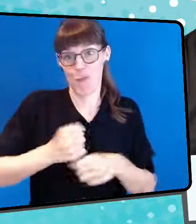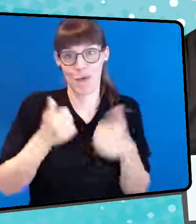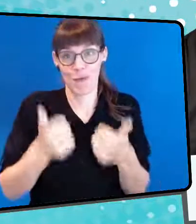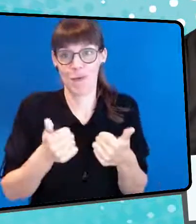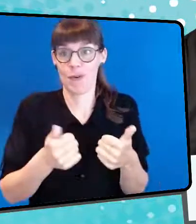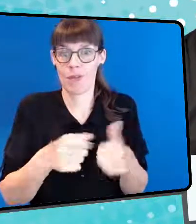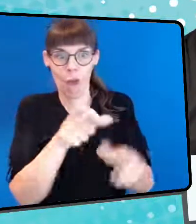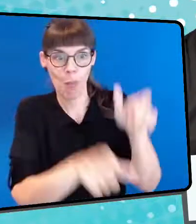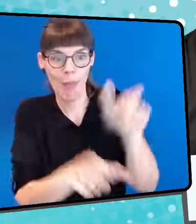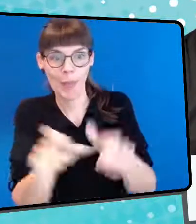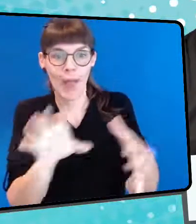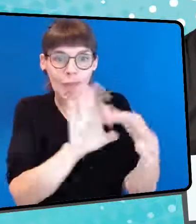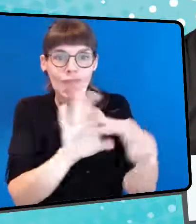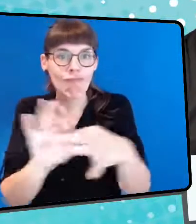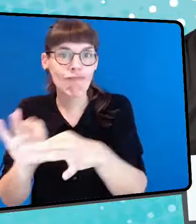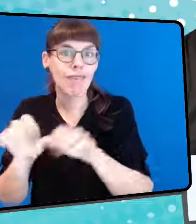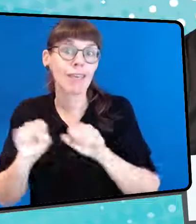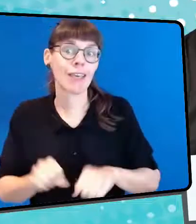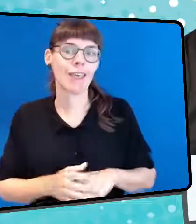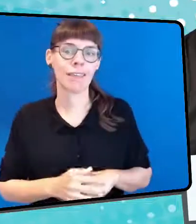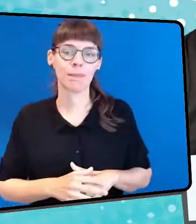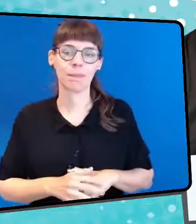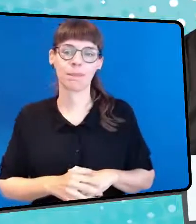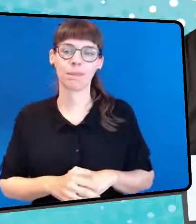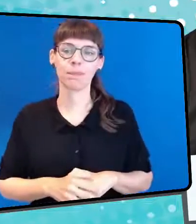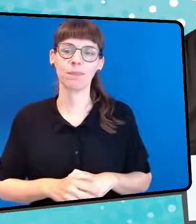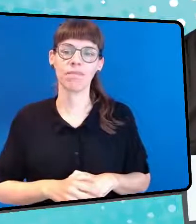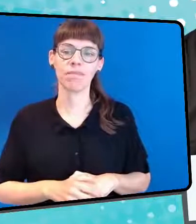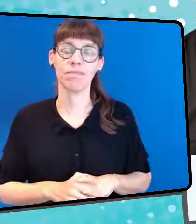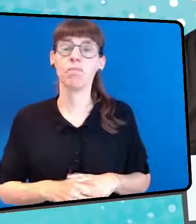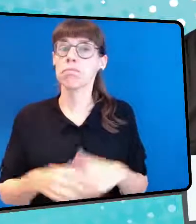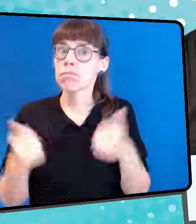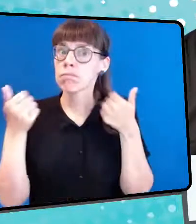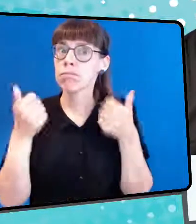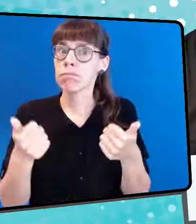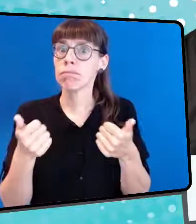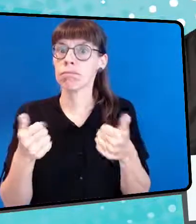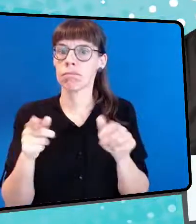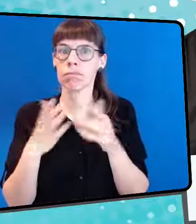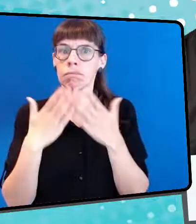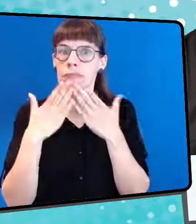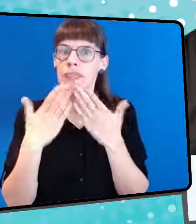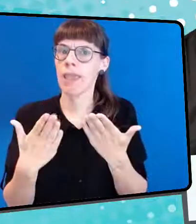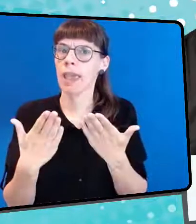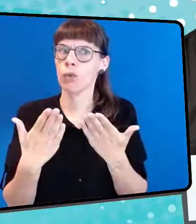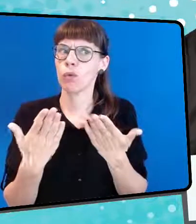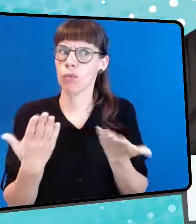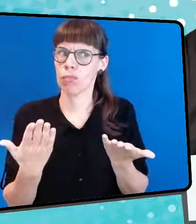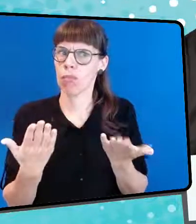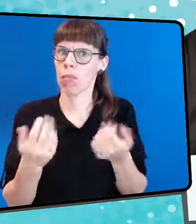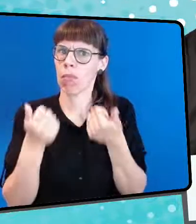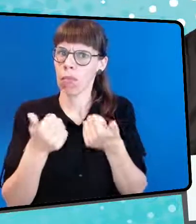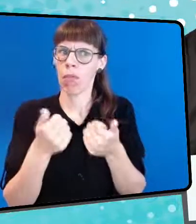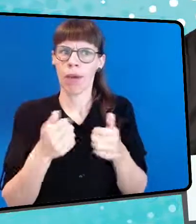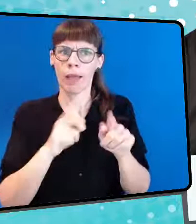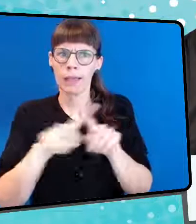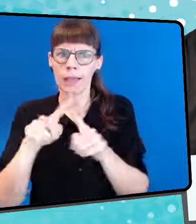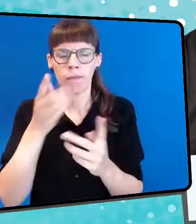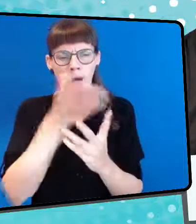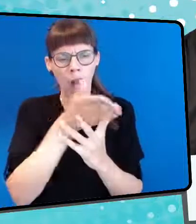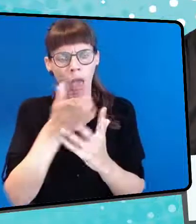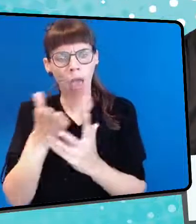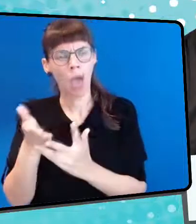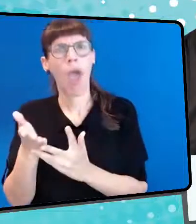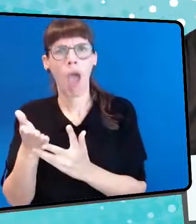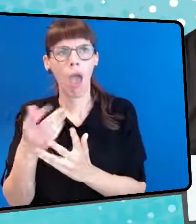love. Yeah, no, I love that. And as you said, thank you for describing those areas. I've never really thought of it in